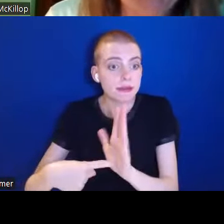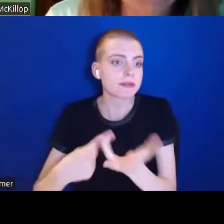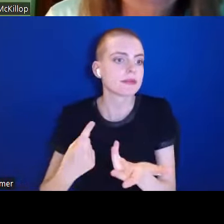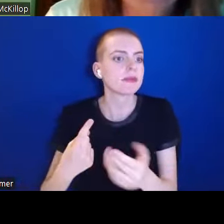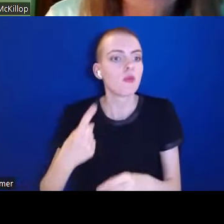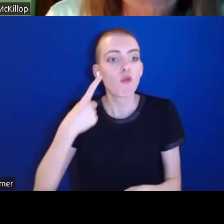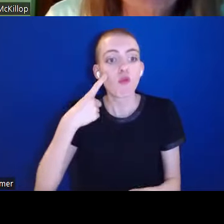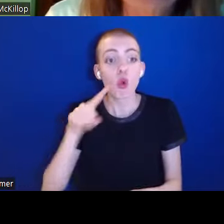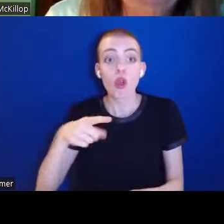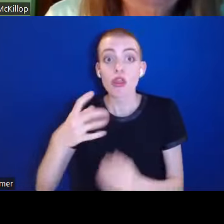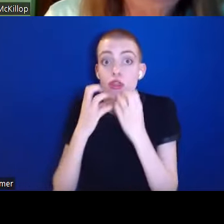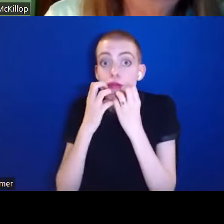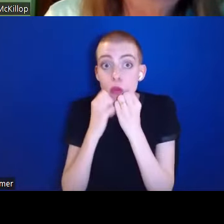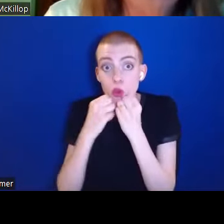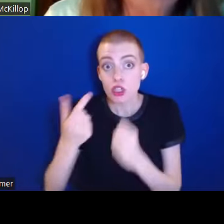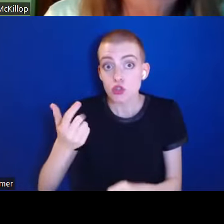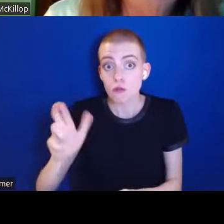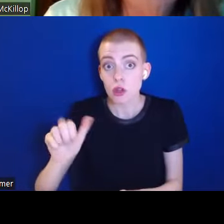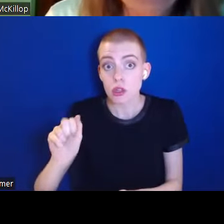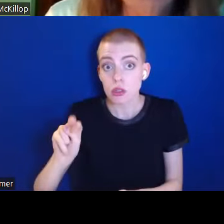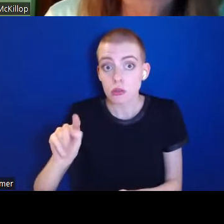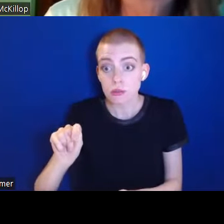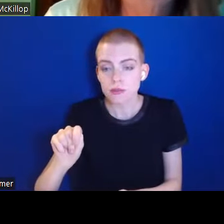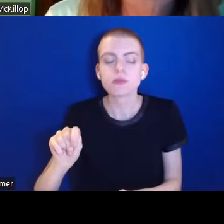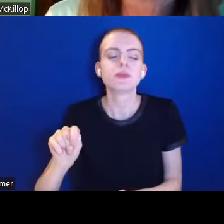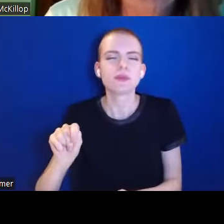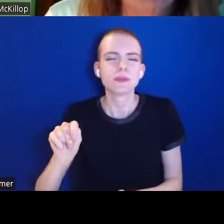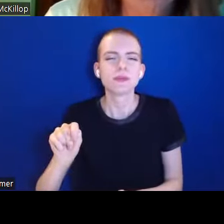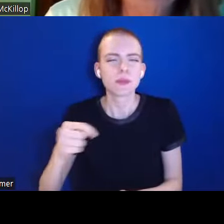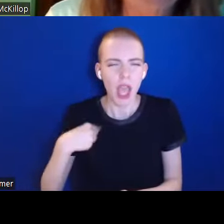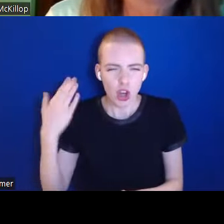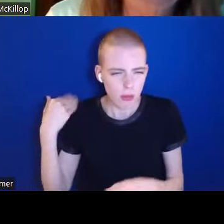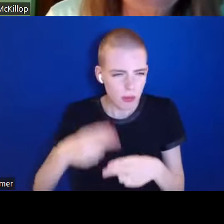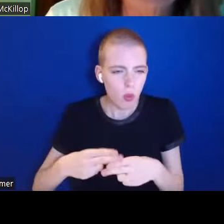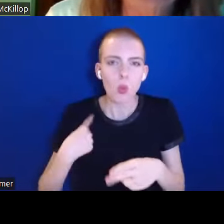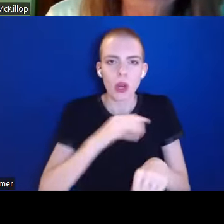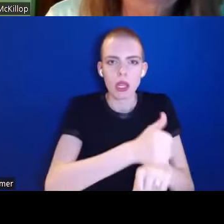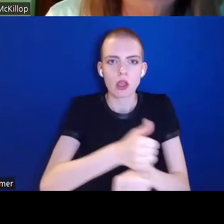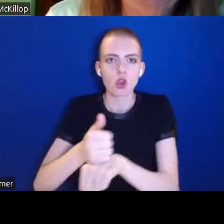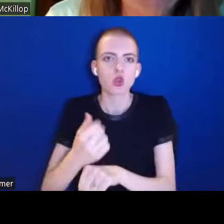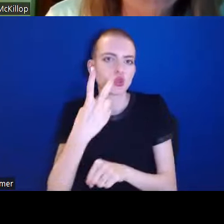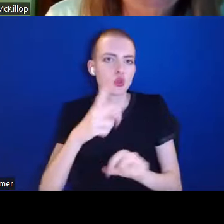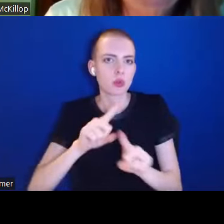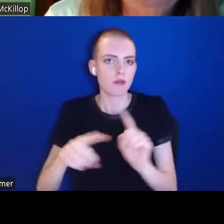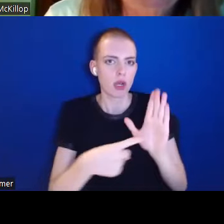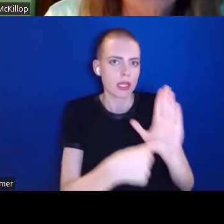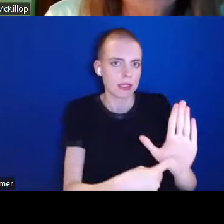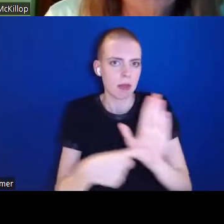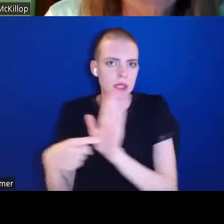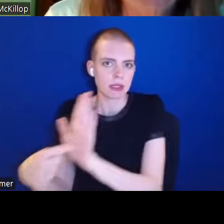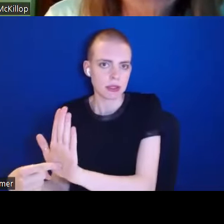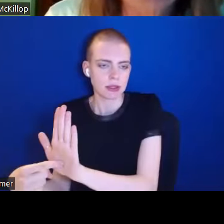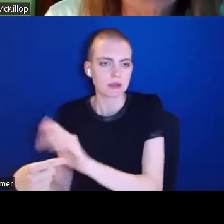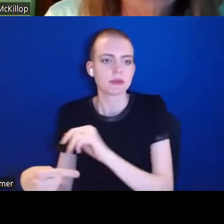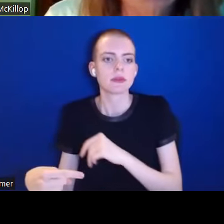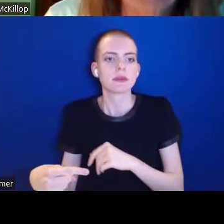we had, as I'll mention, we did 2 exhibits in different locations each time,